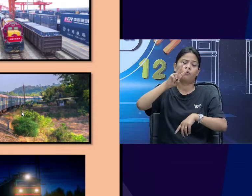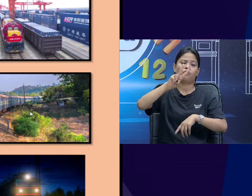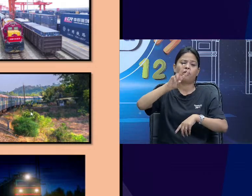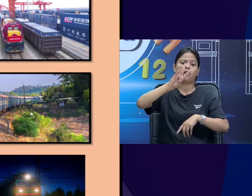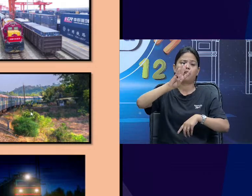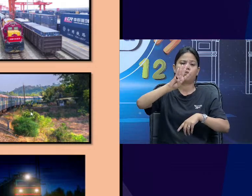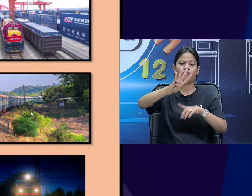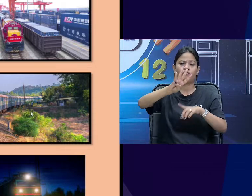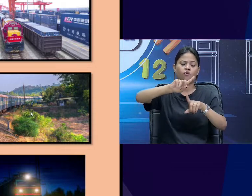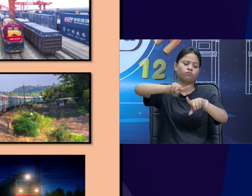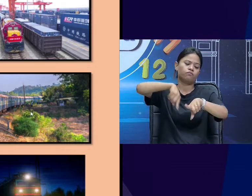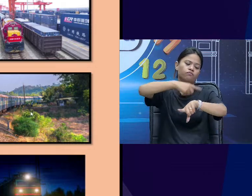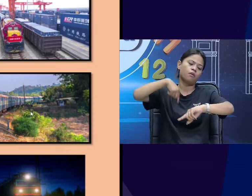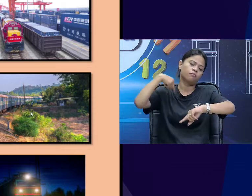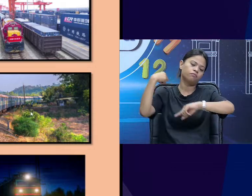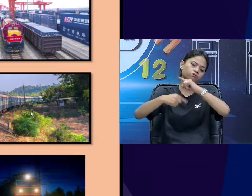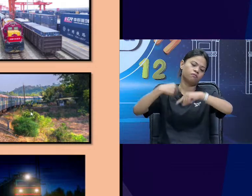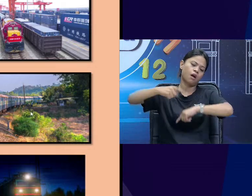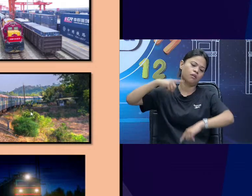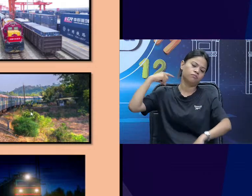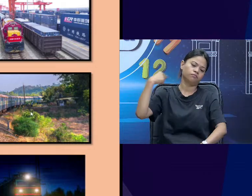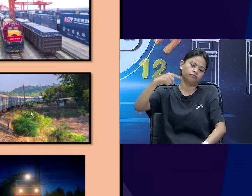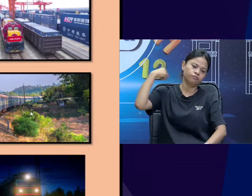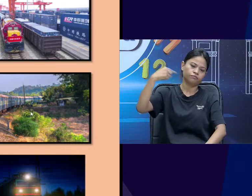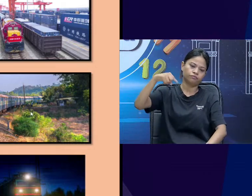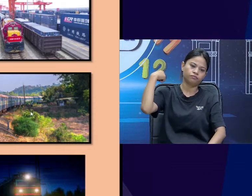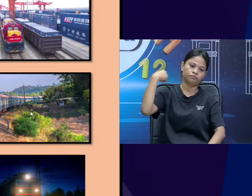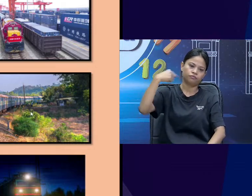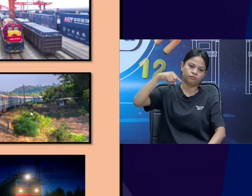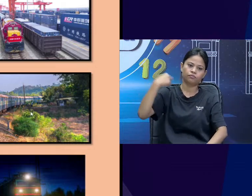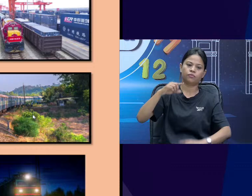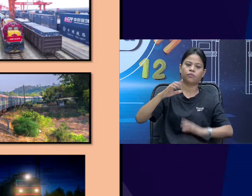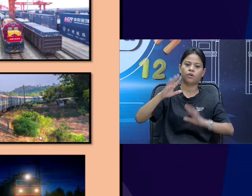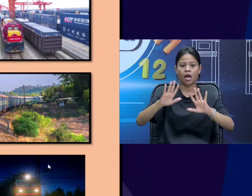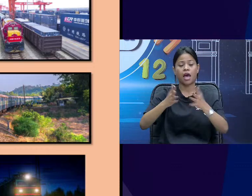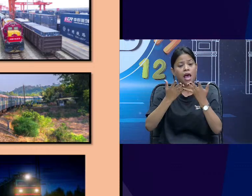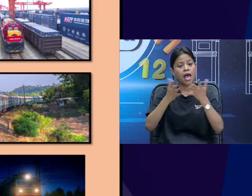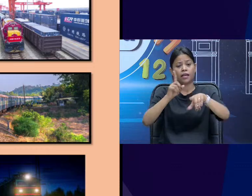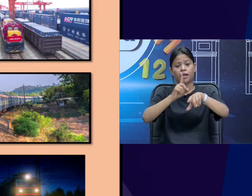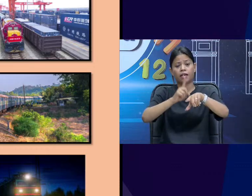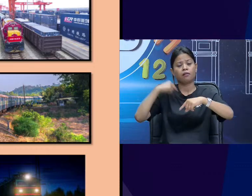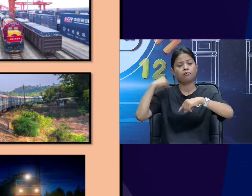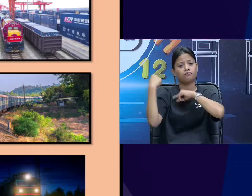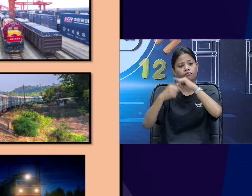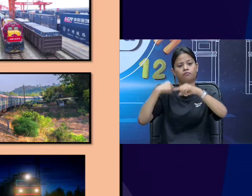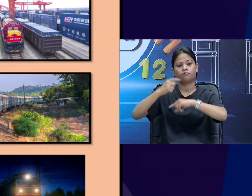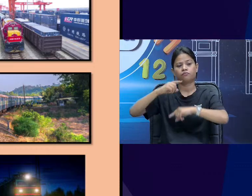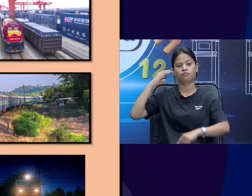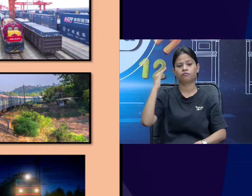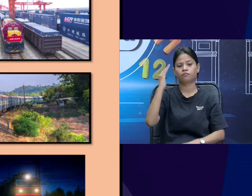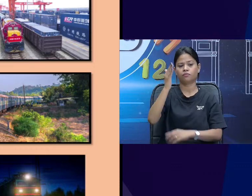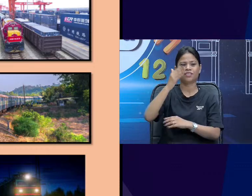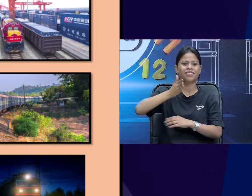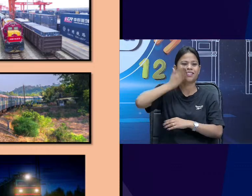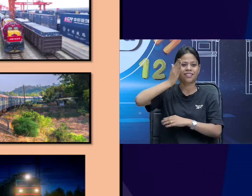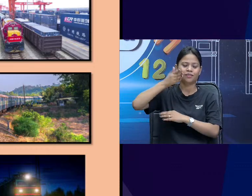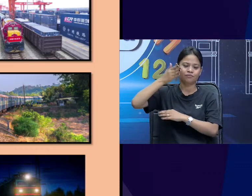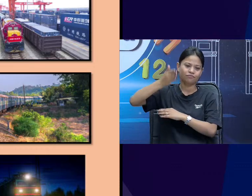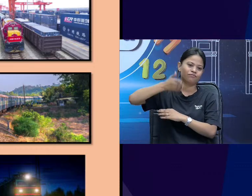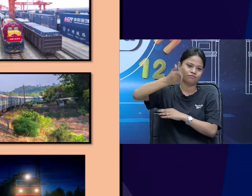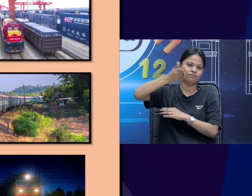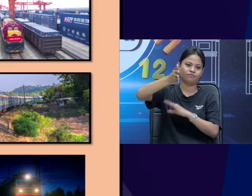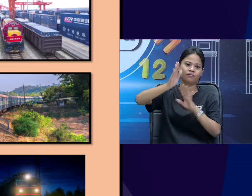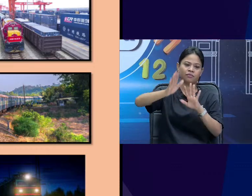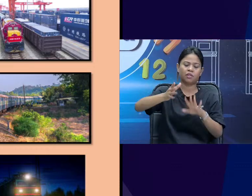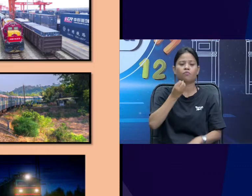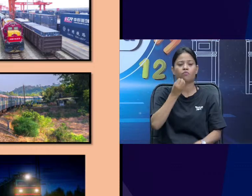the second picture? It is going through the daytime. Then it is going, the third one here down is going to the